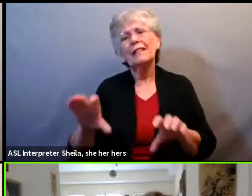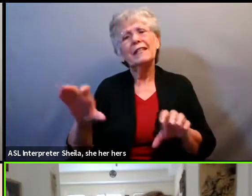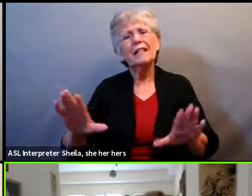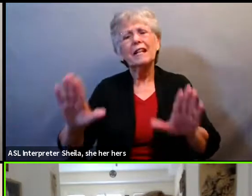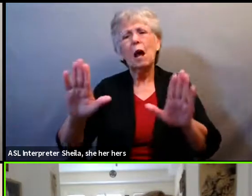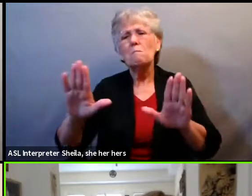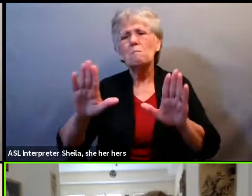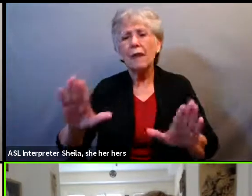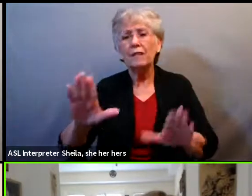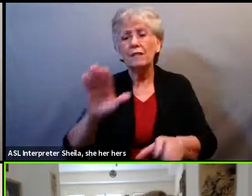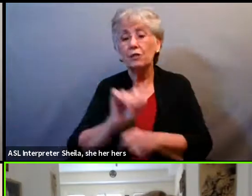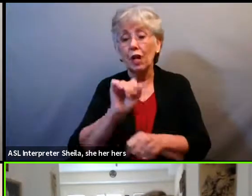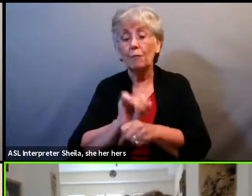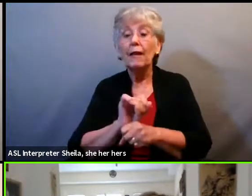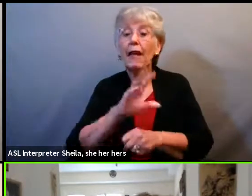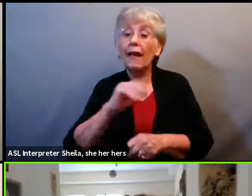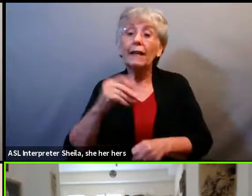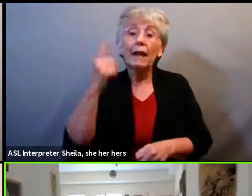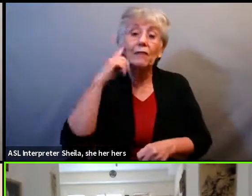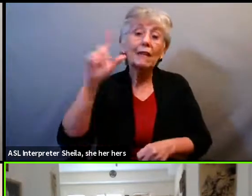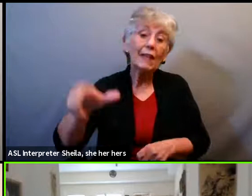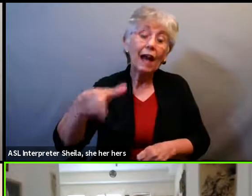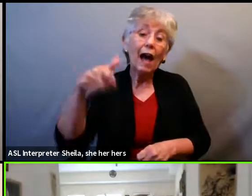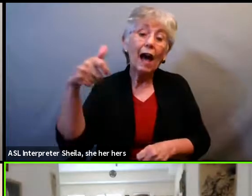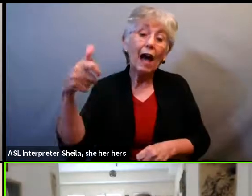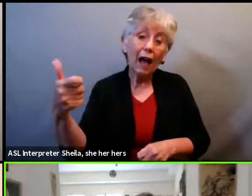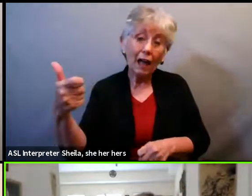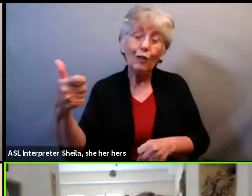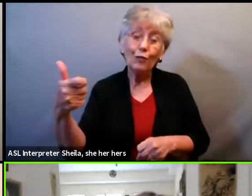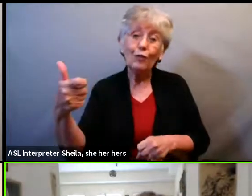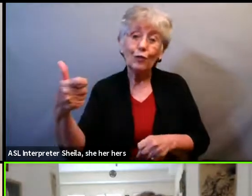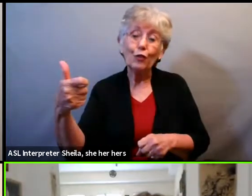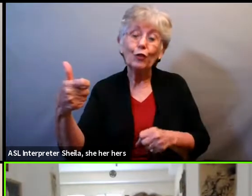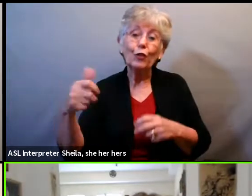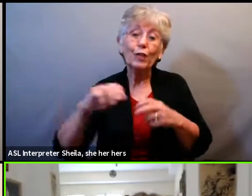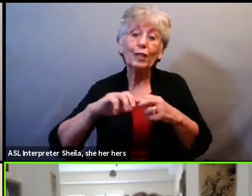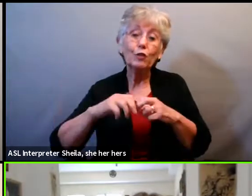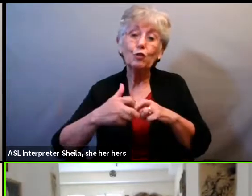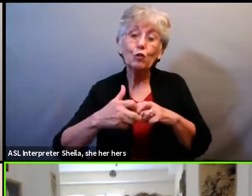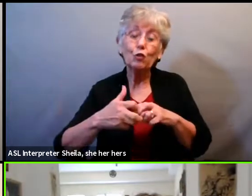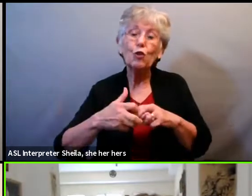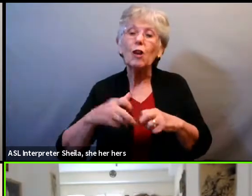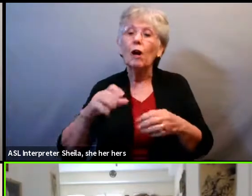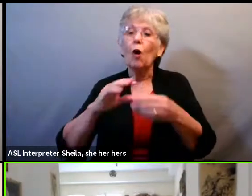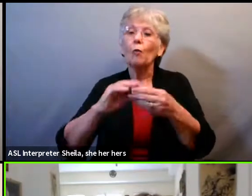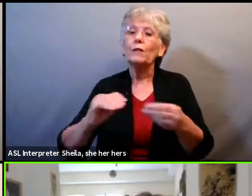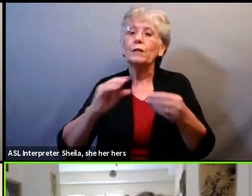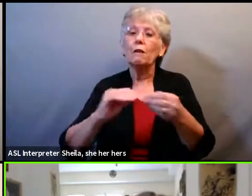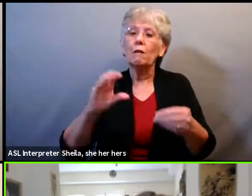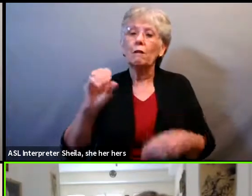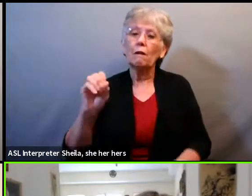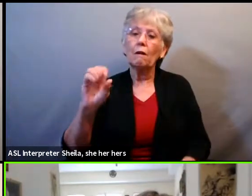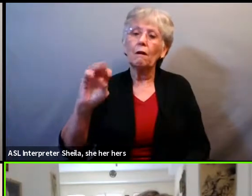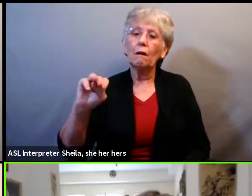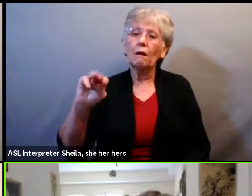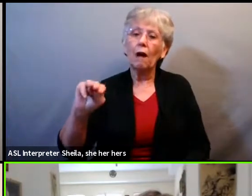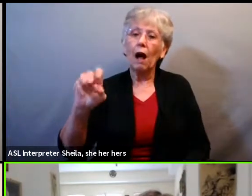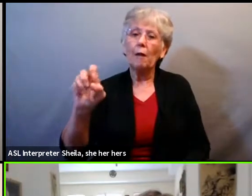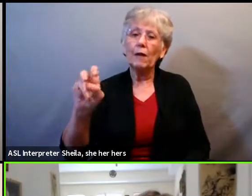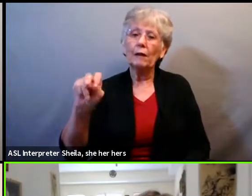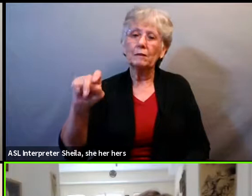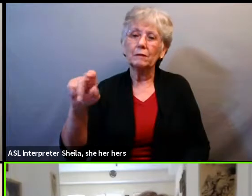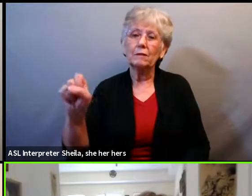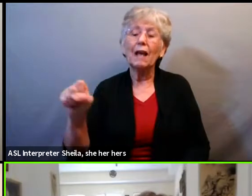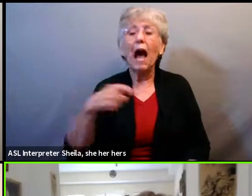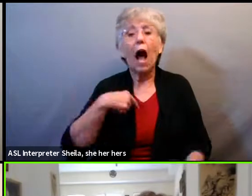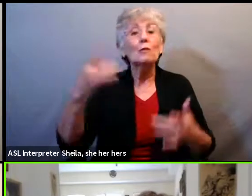then I think the other issue with the comments and I was there for about 5 or 6 of the showing of the